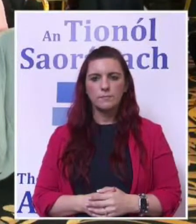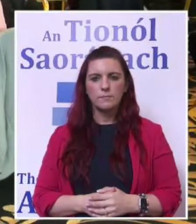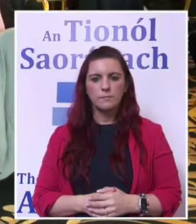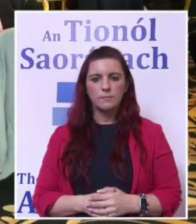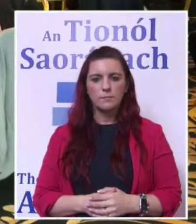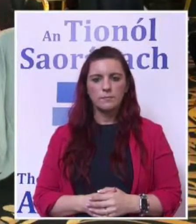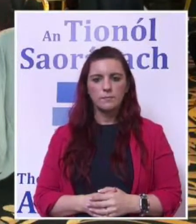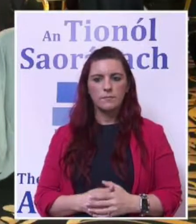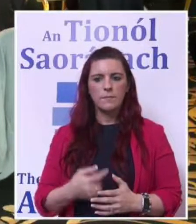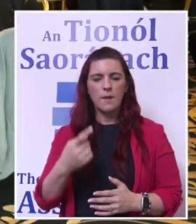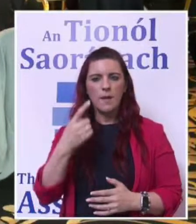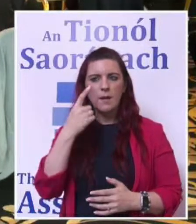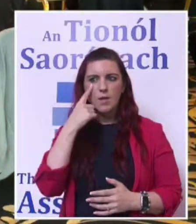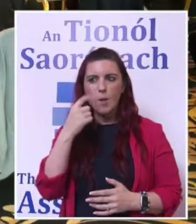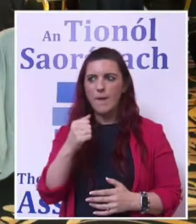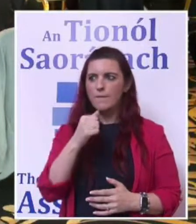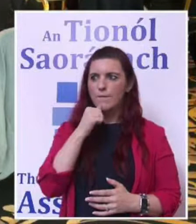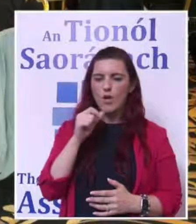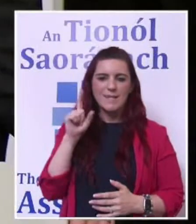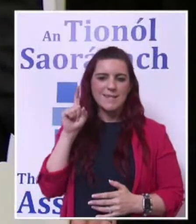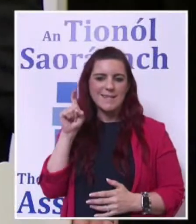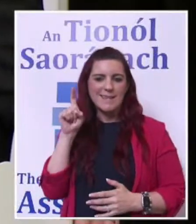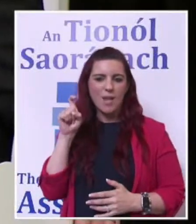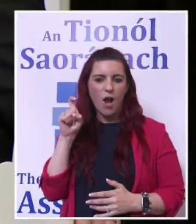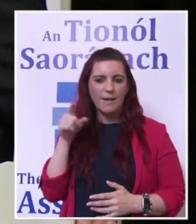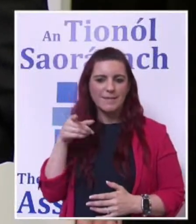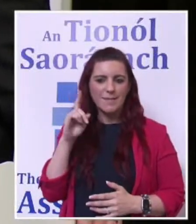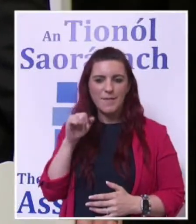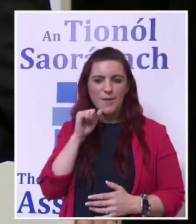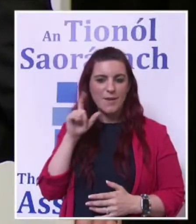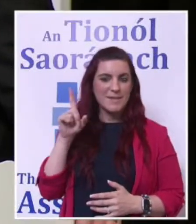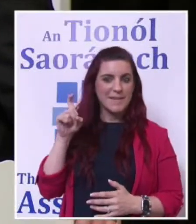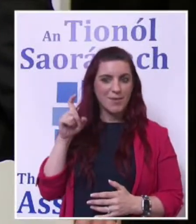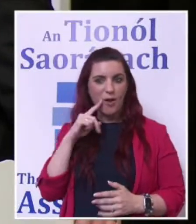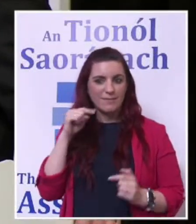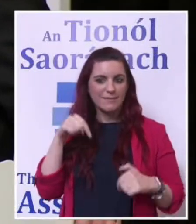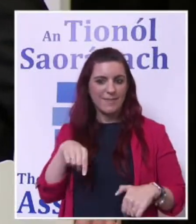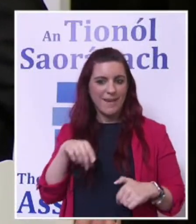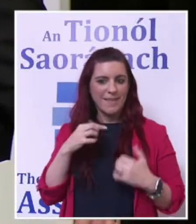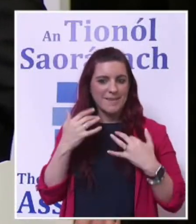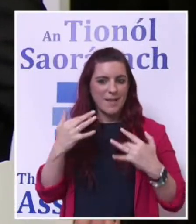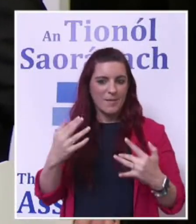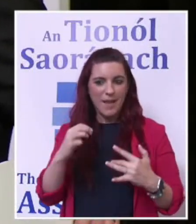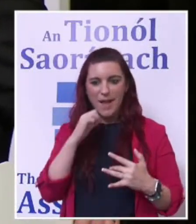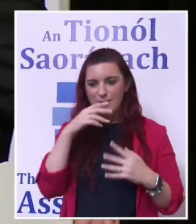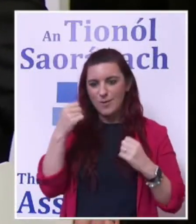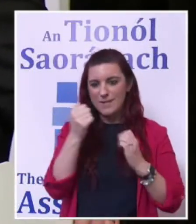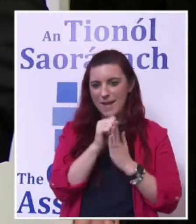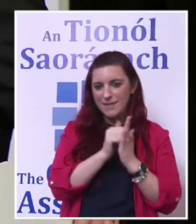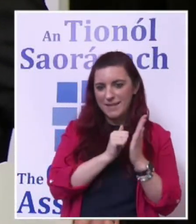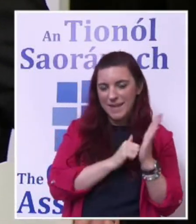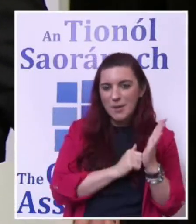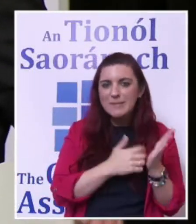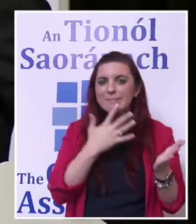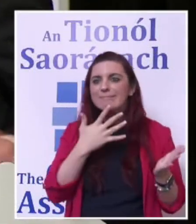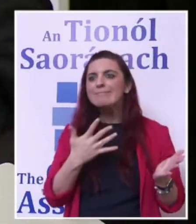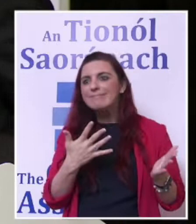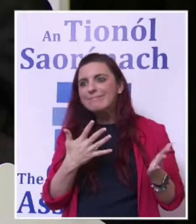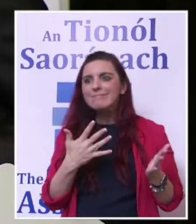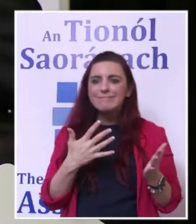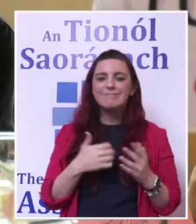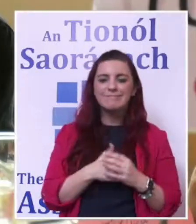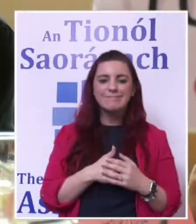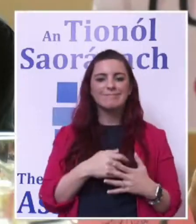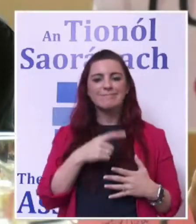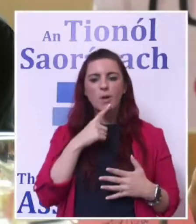I've seen my first TikTok for the Assembly. I don't have an account, so it sounds like I need to get one to communicate